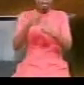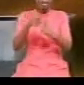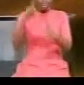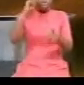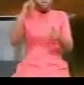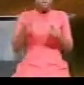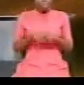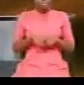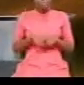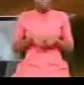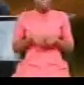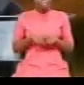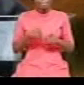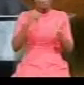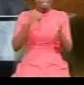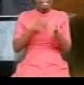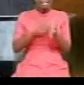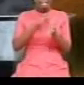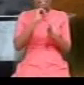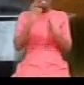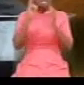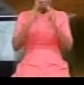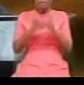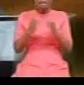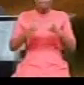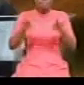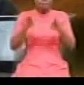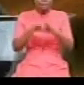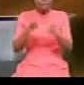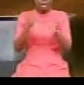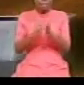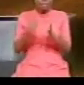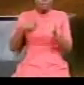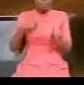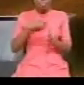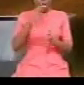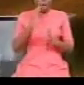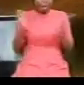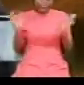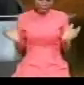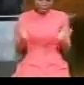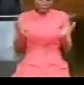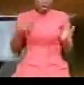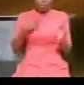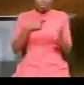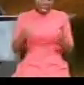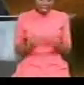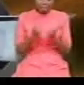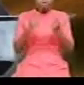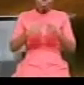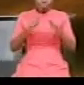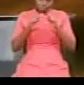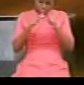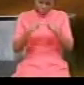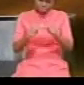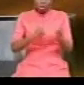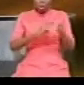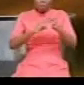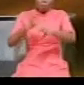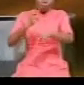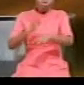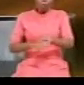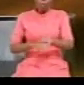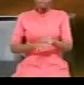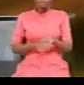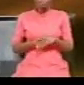Brethren, it is very necessary that we are encouraged, we are challenged to press on, to move on.